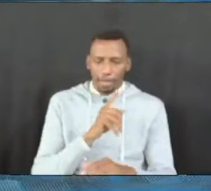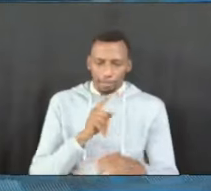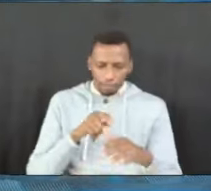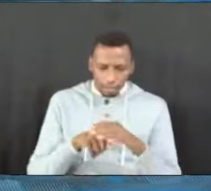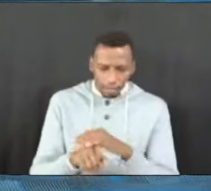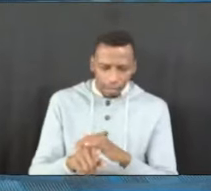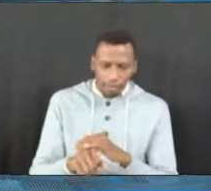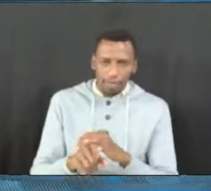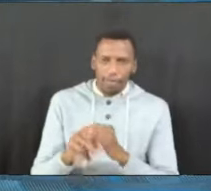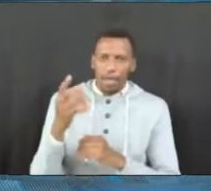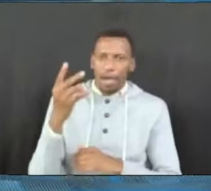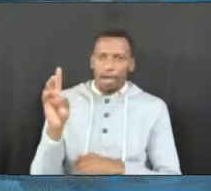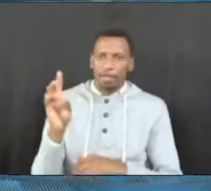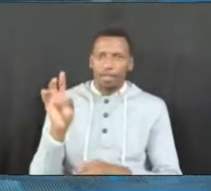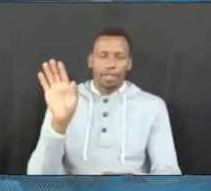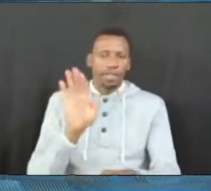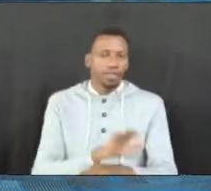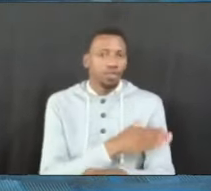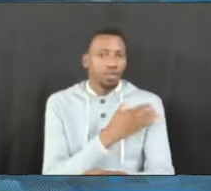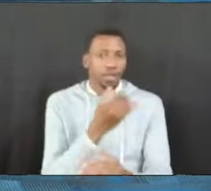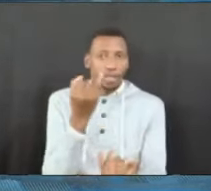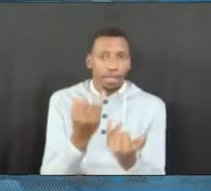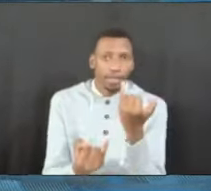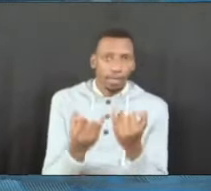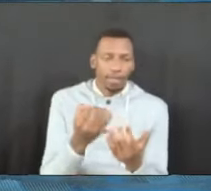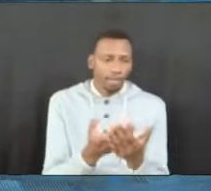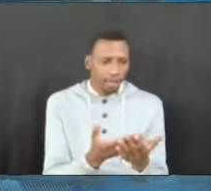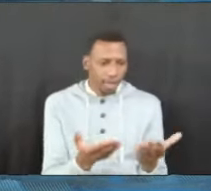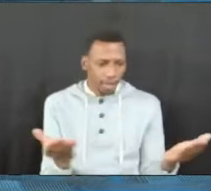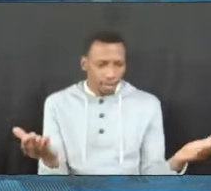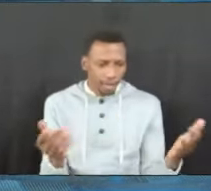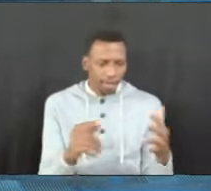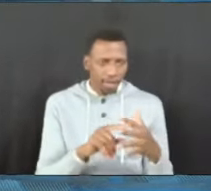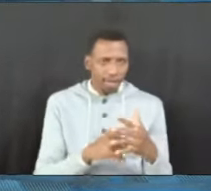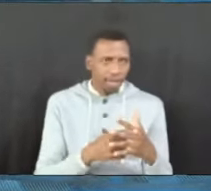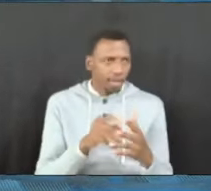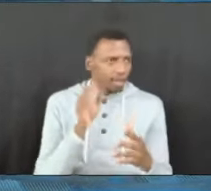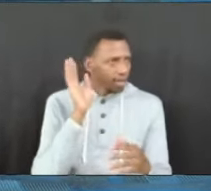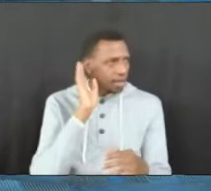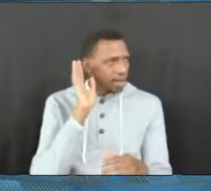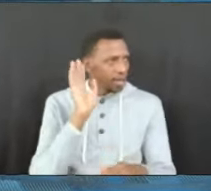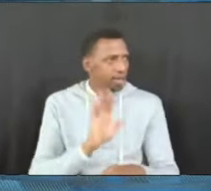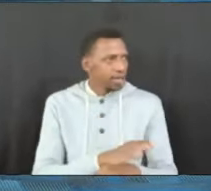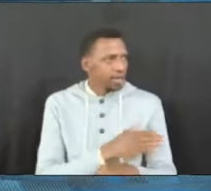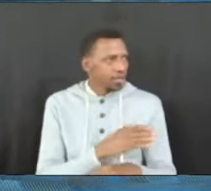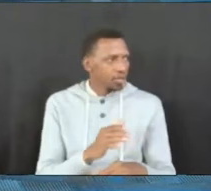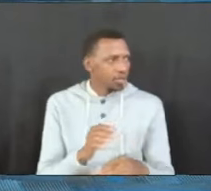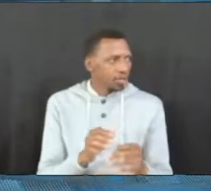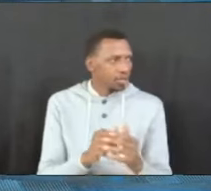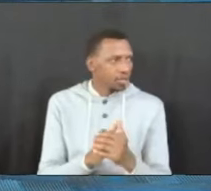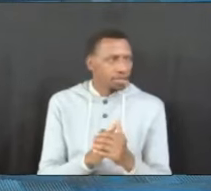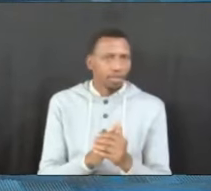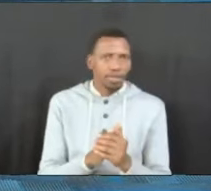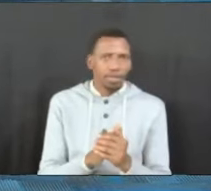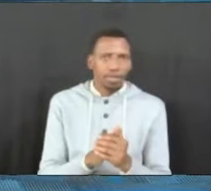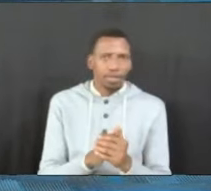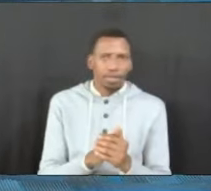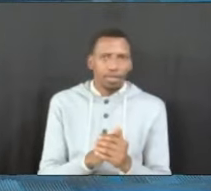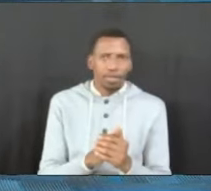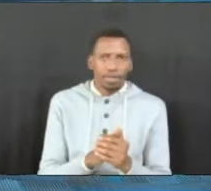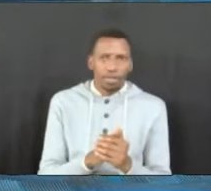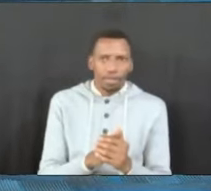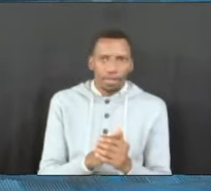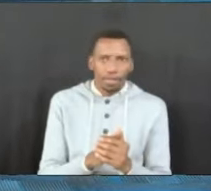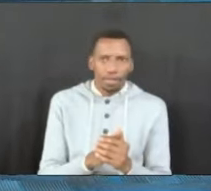music Sabbaths, you know, they start singing, you see, hear songs like, oh, Collins, tutahenda huko tena, sisi,